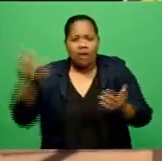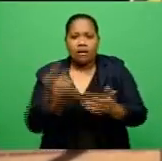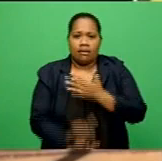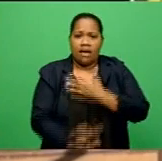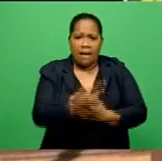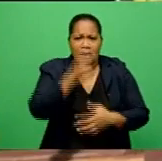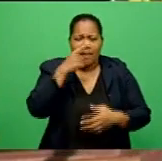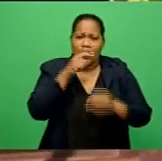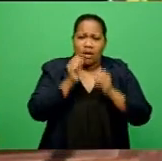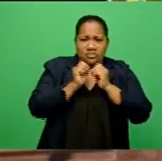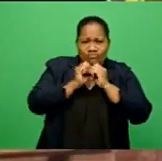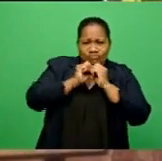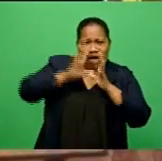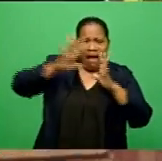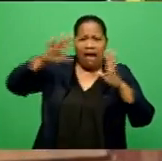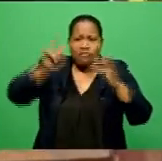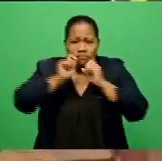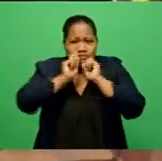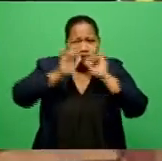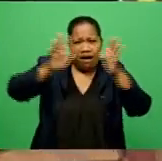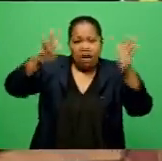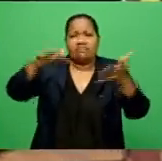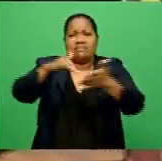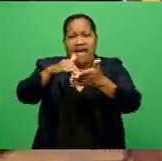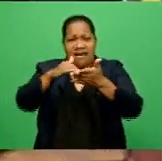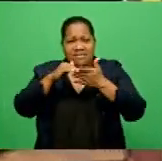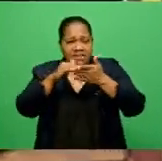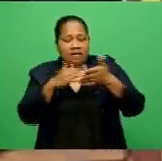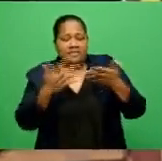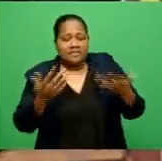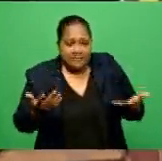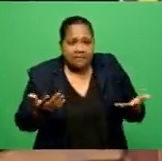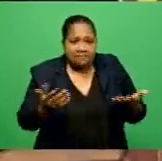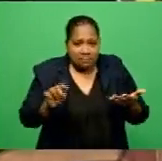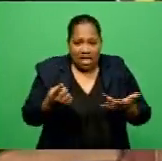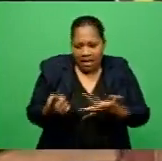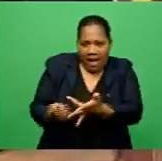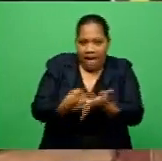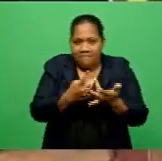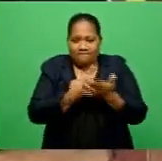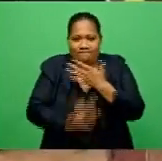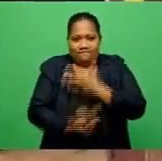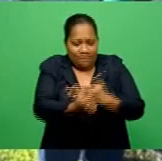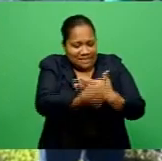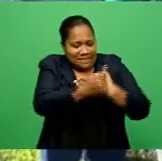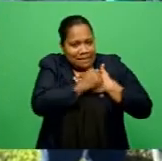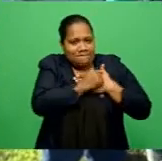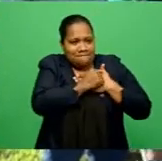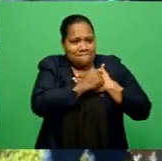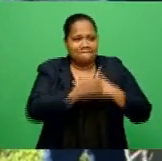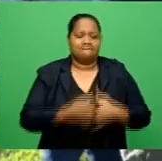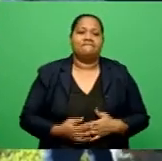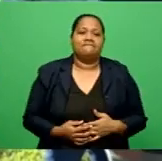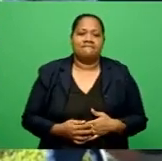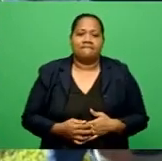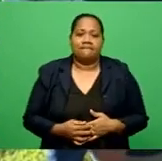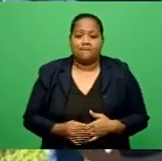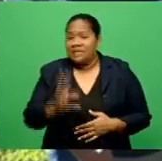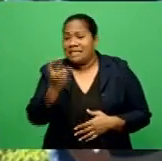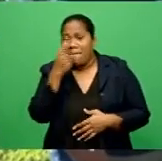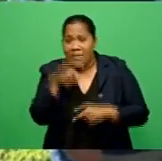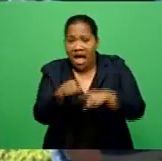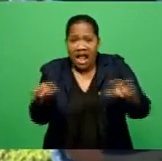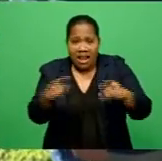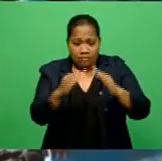shouting for help. But somehow the other we managed to save them. Some people who were taking shelter